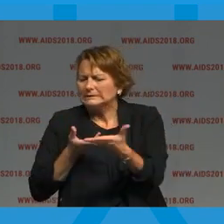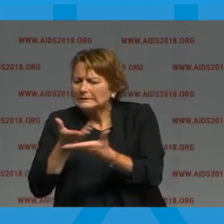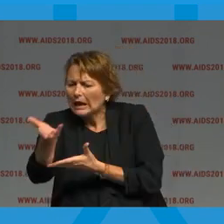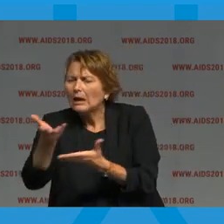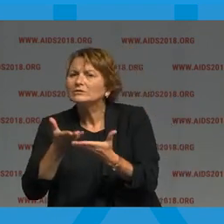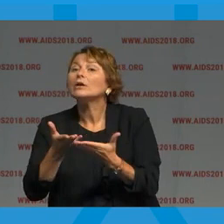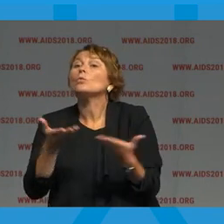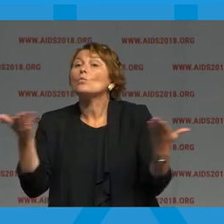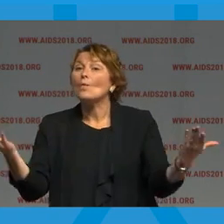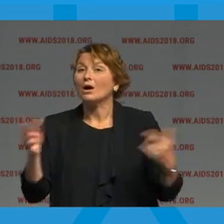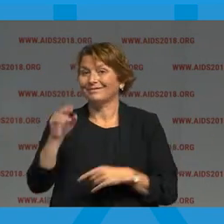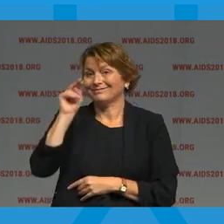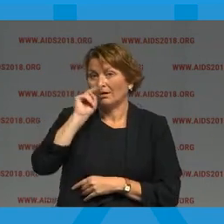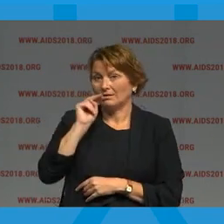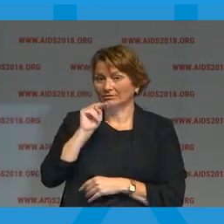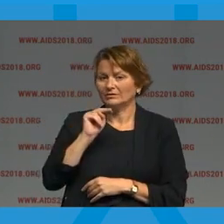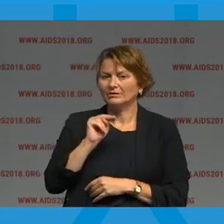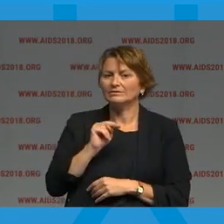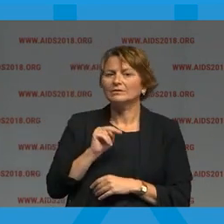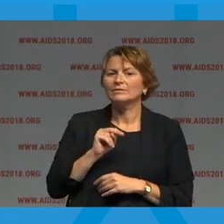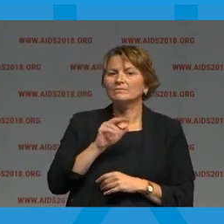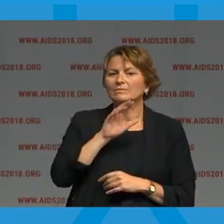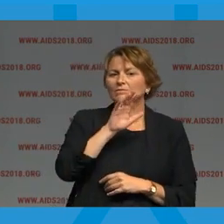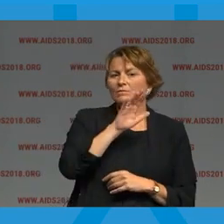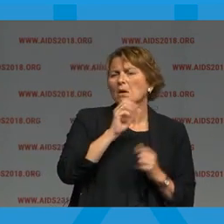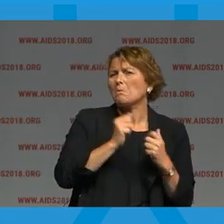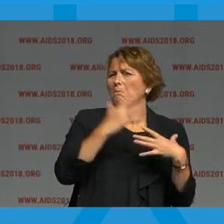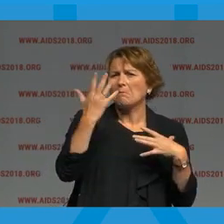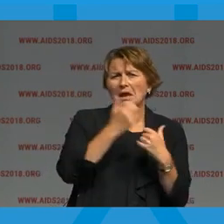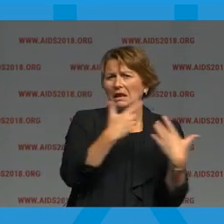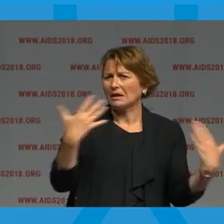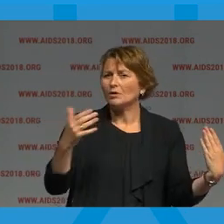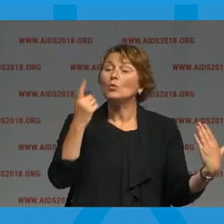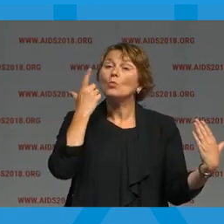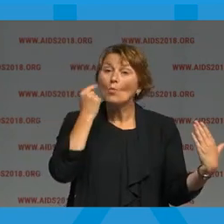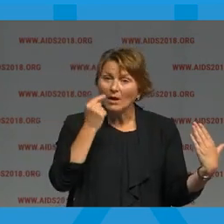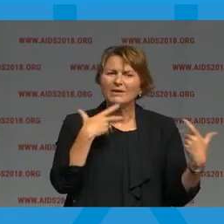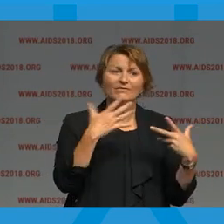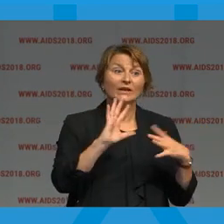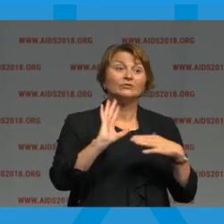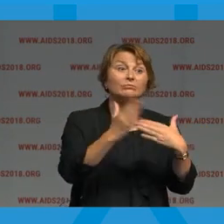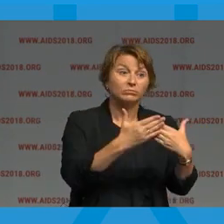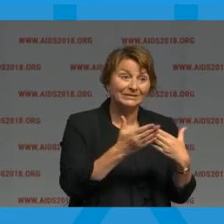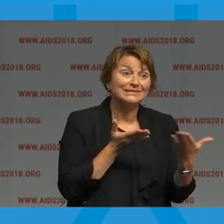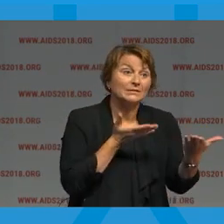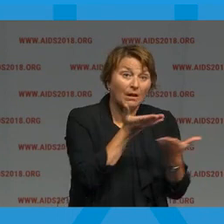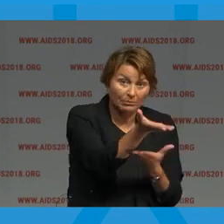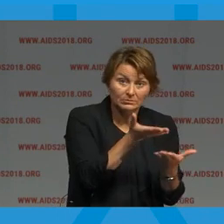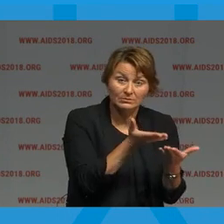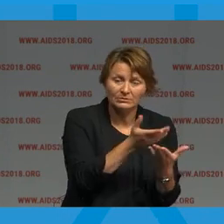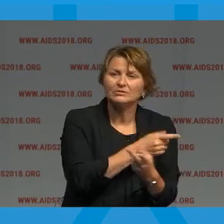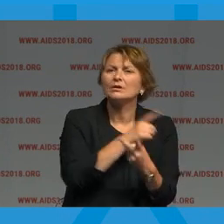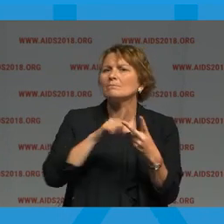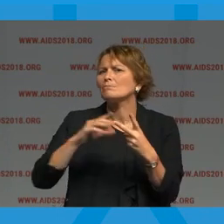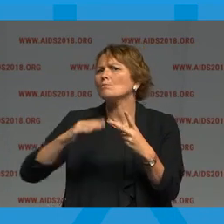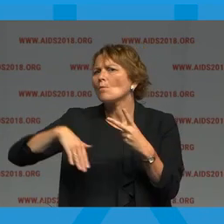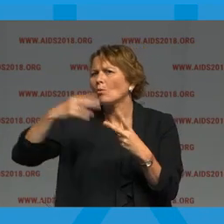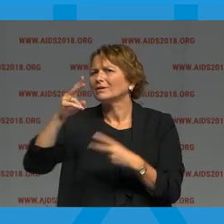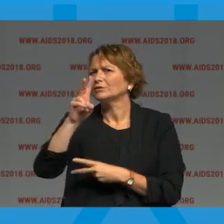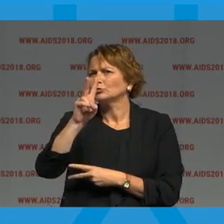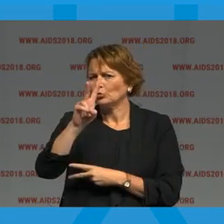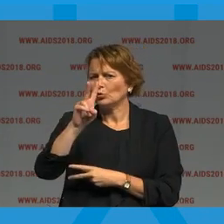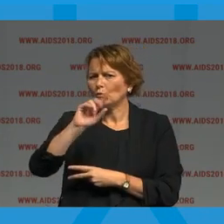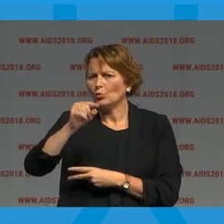than 53,000 pregnant women have been tested and counseled. More than 294,000 employees have